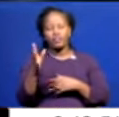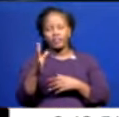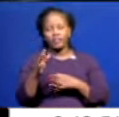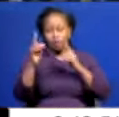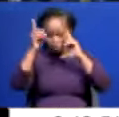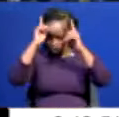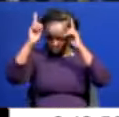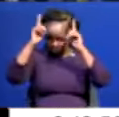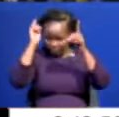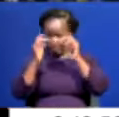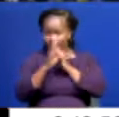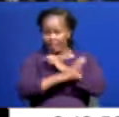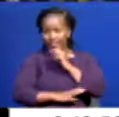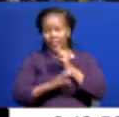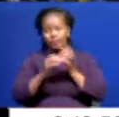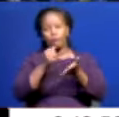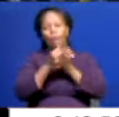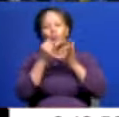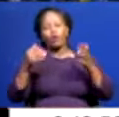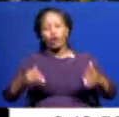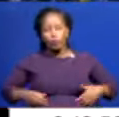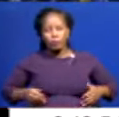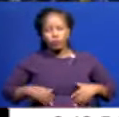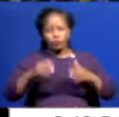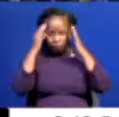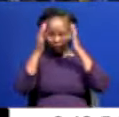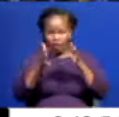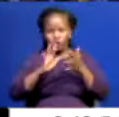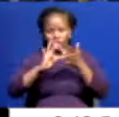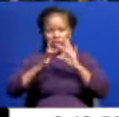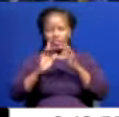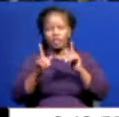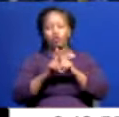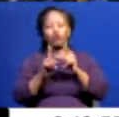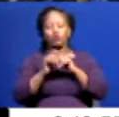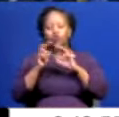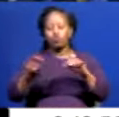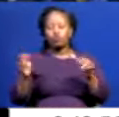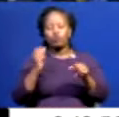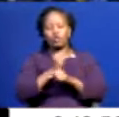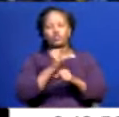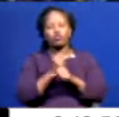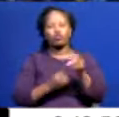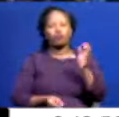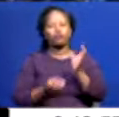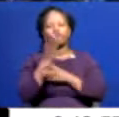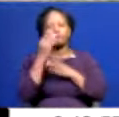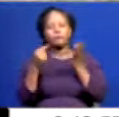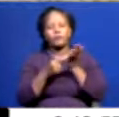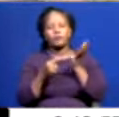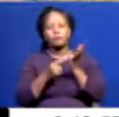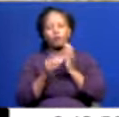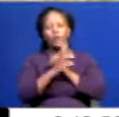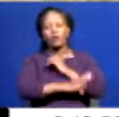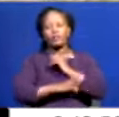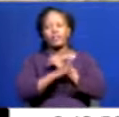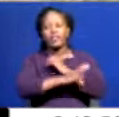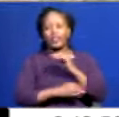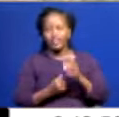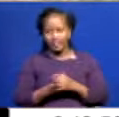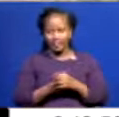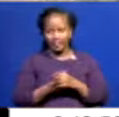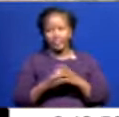to enable youth leverage on the internet and also establish digital hubs in each ward across the country. With the